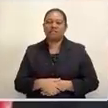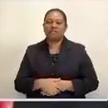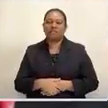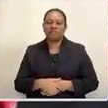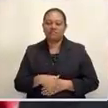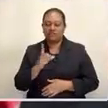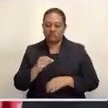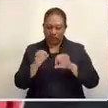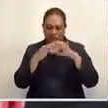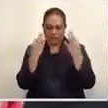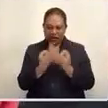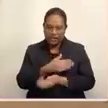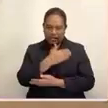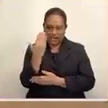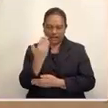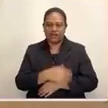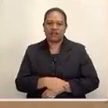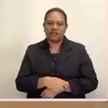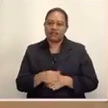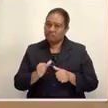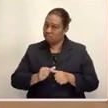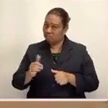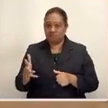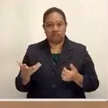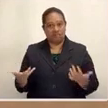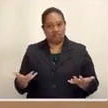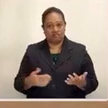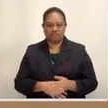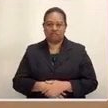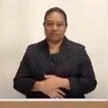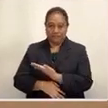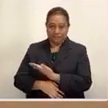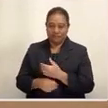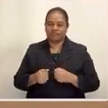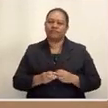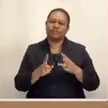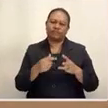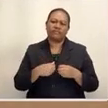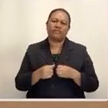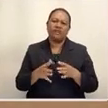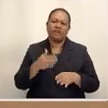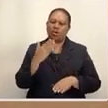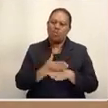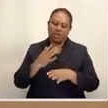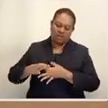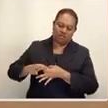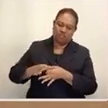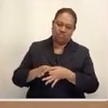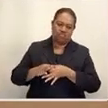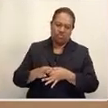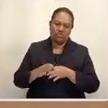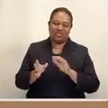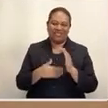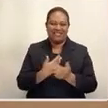field days. Srif movement excellent, because the way I have started and we have been working along with them, so